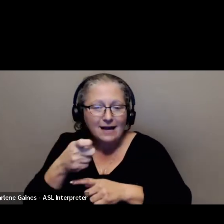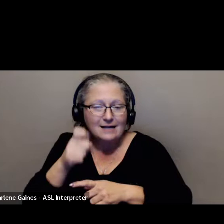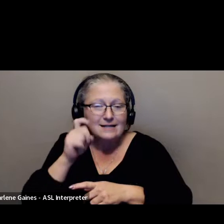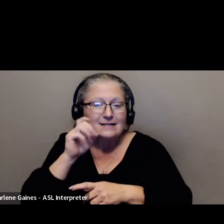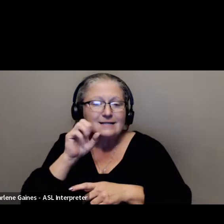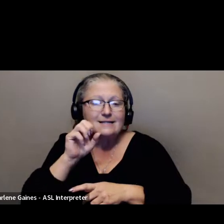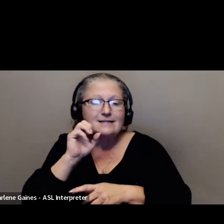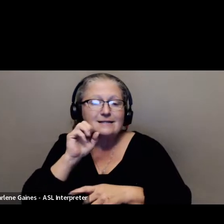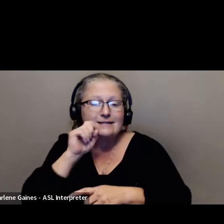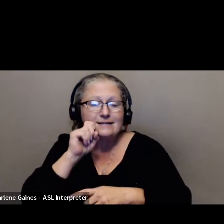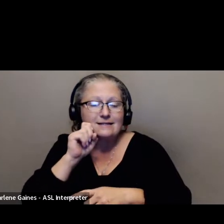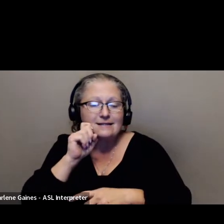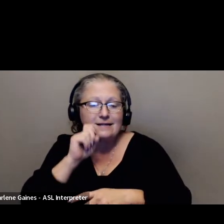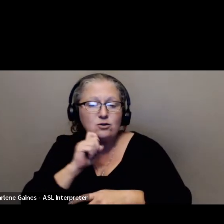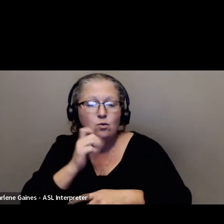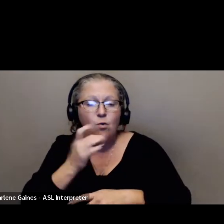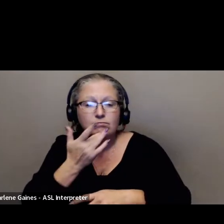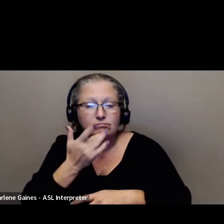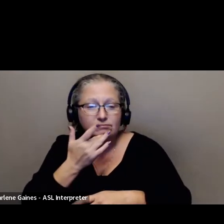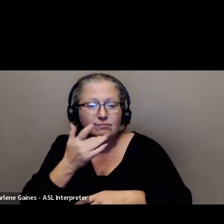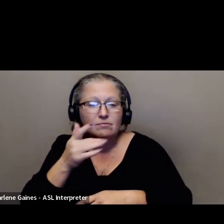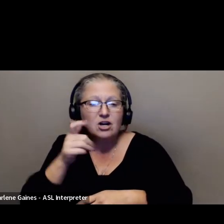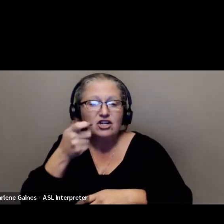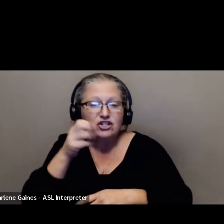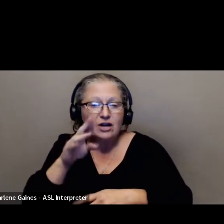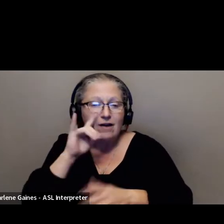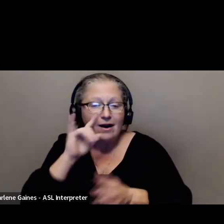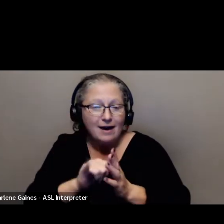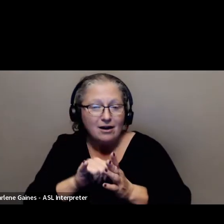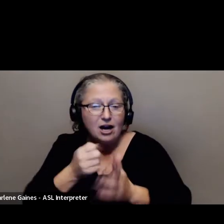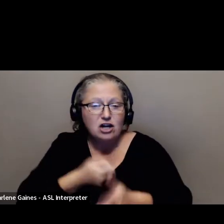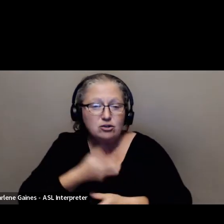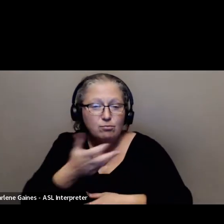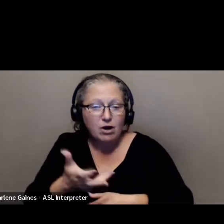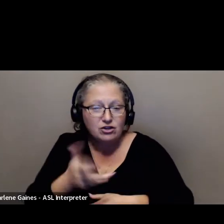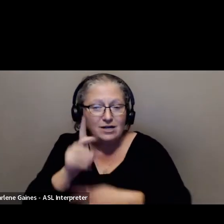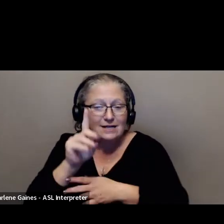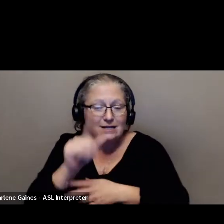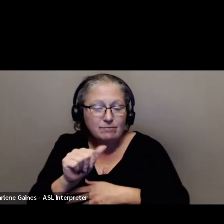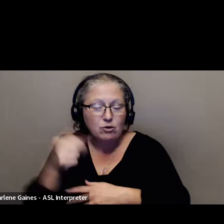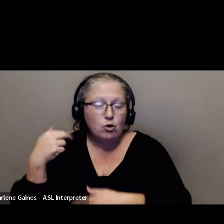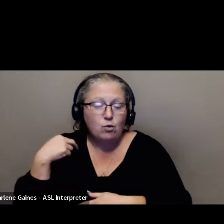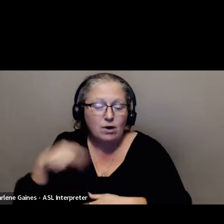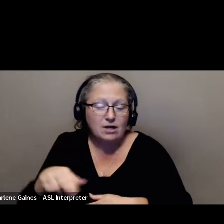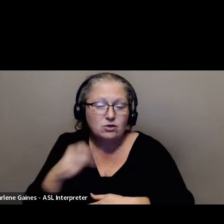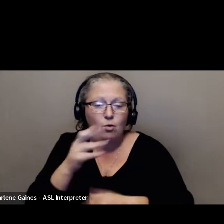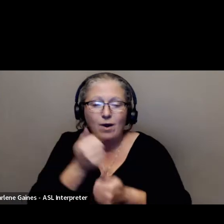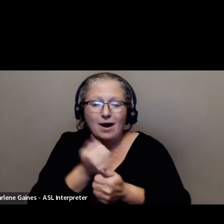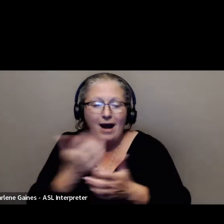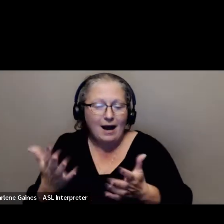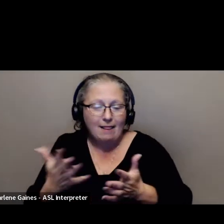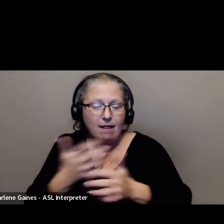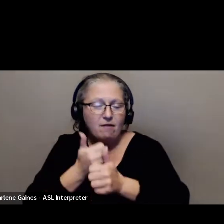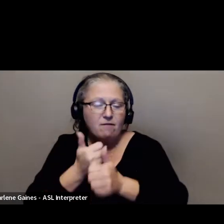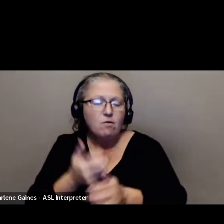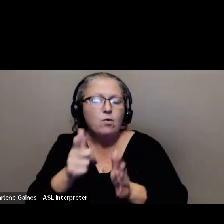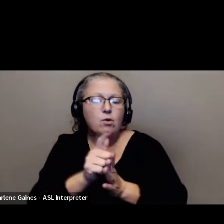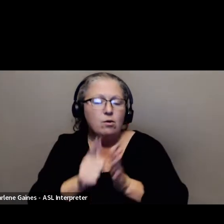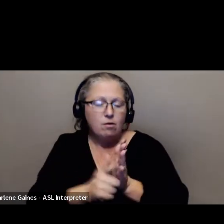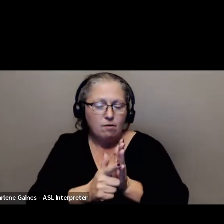gender identity or expression, disability, religion, or any other basis prohibited by law.